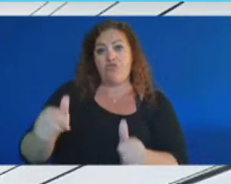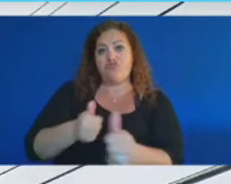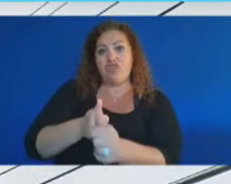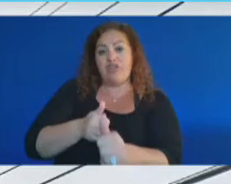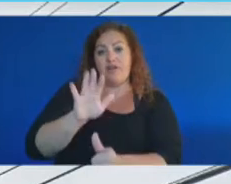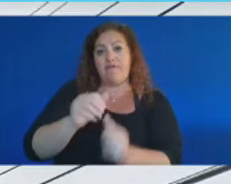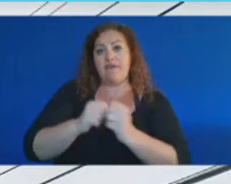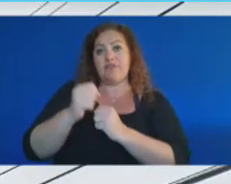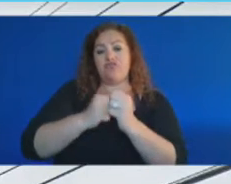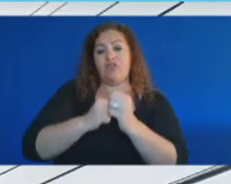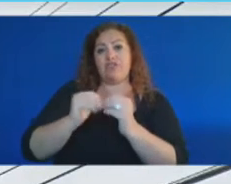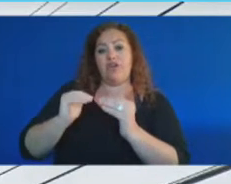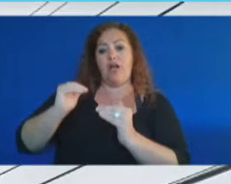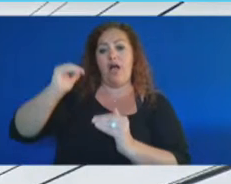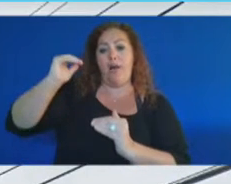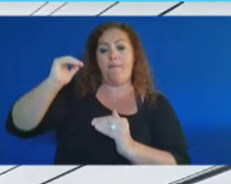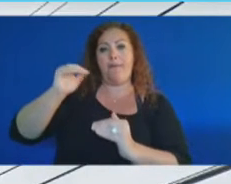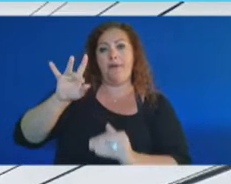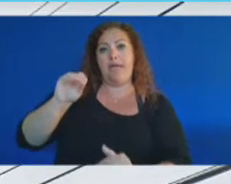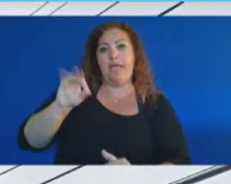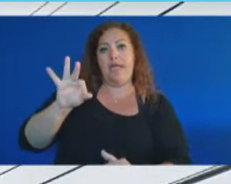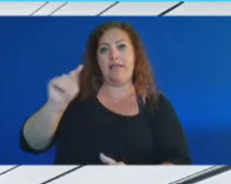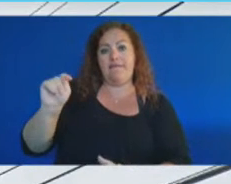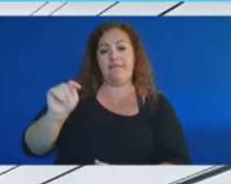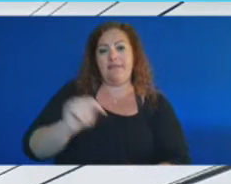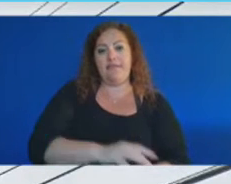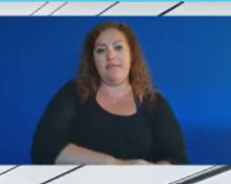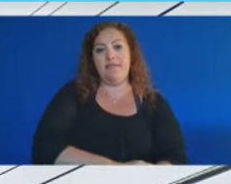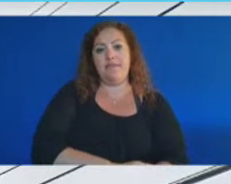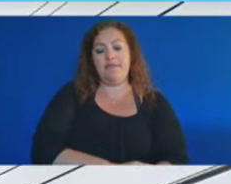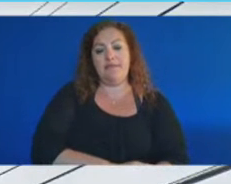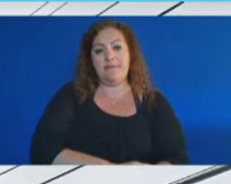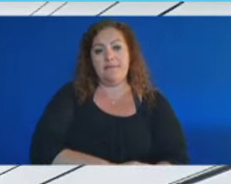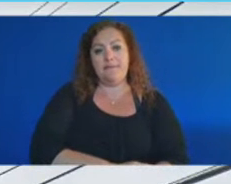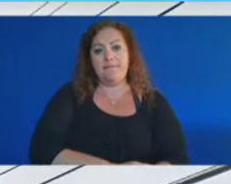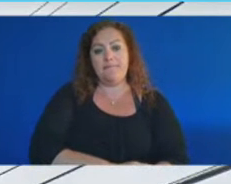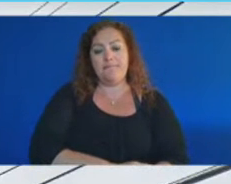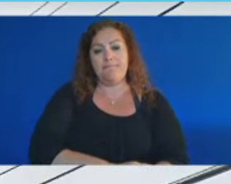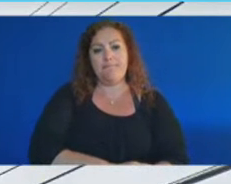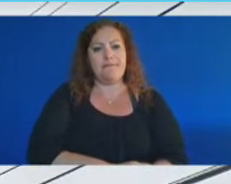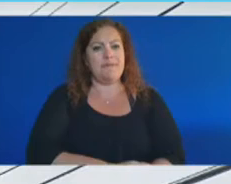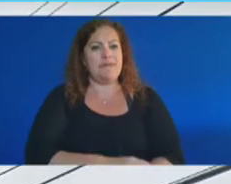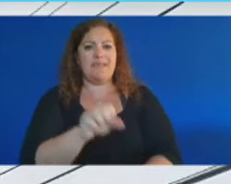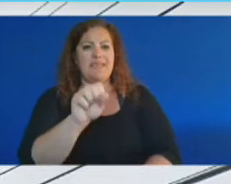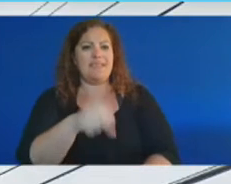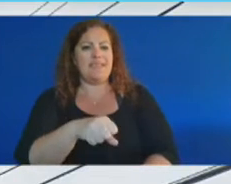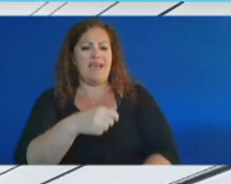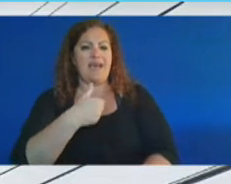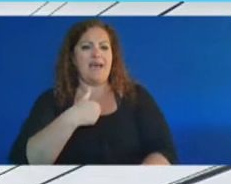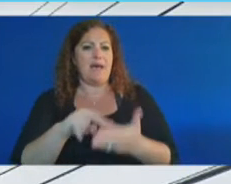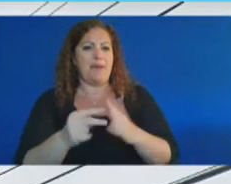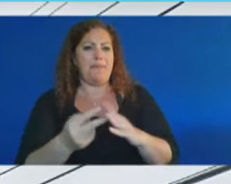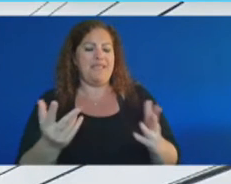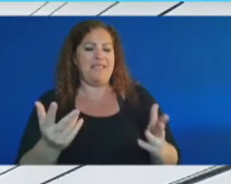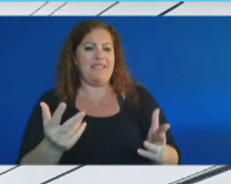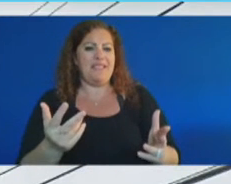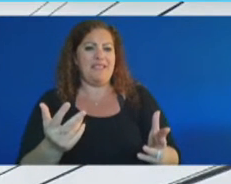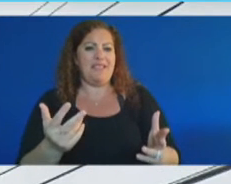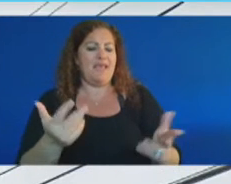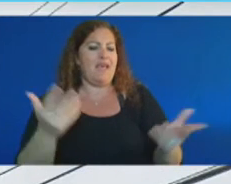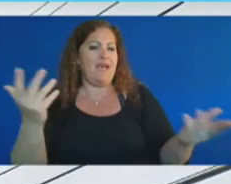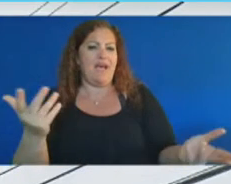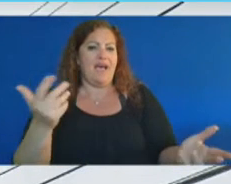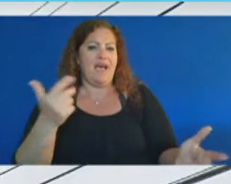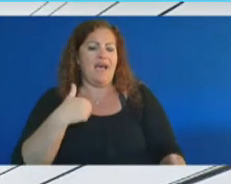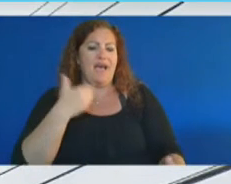step up uh to about 80 ft yeah I mean I yeah I I just don't